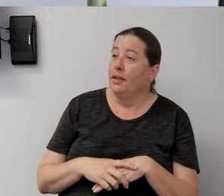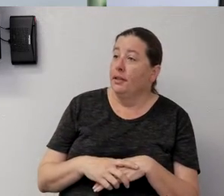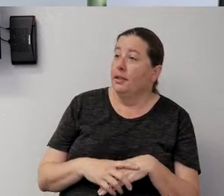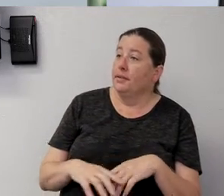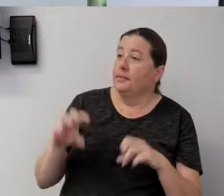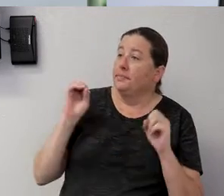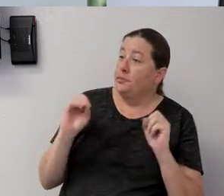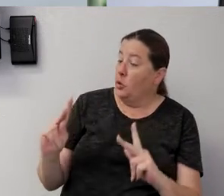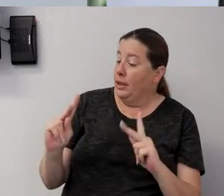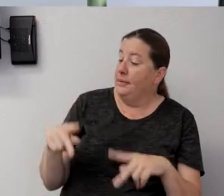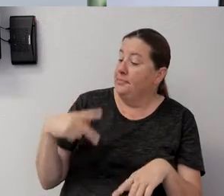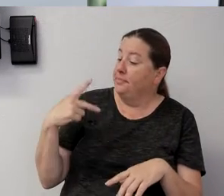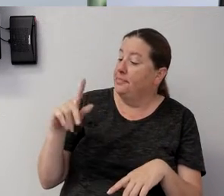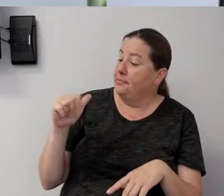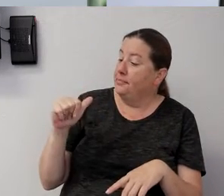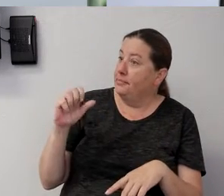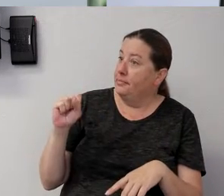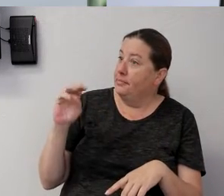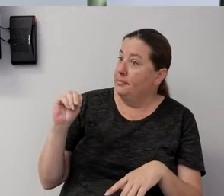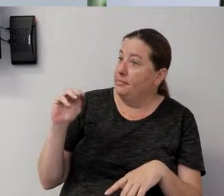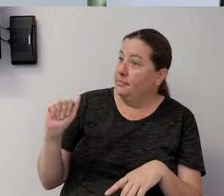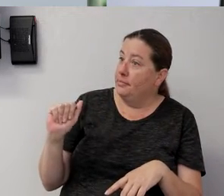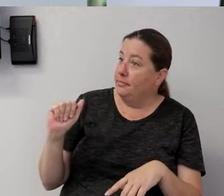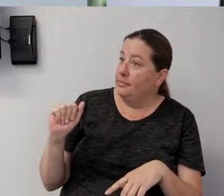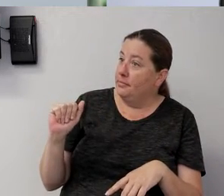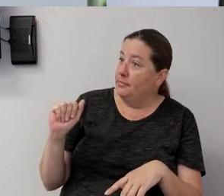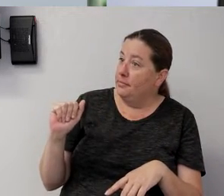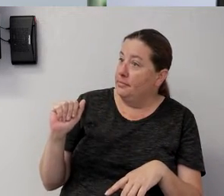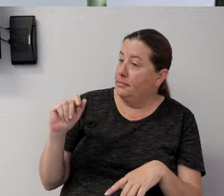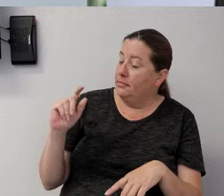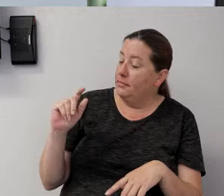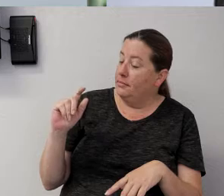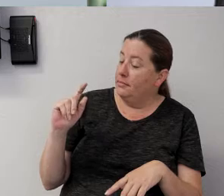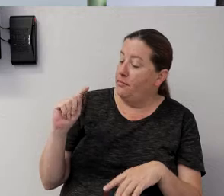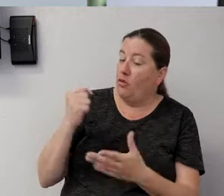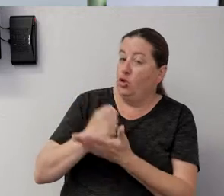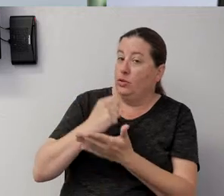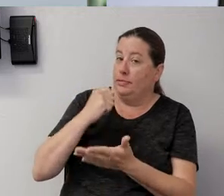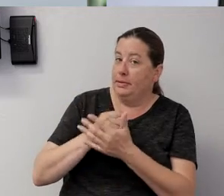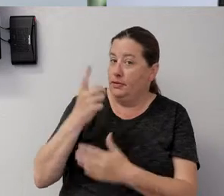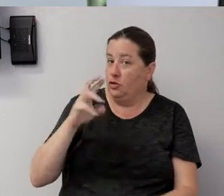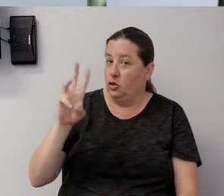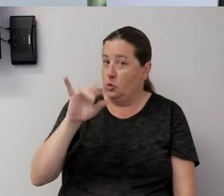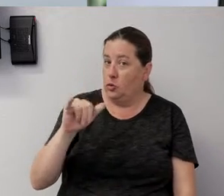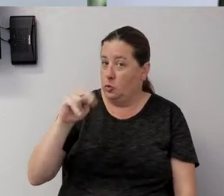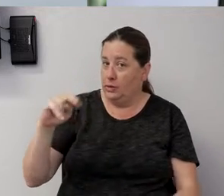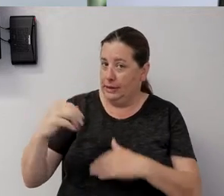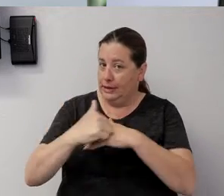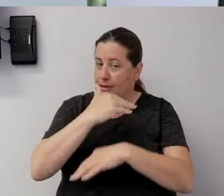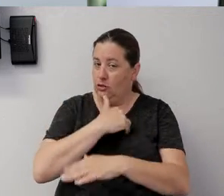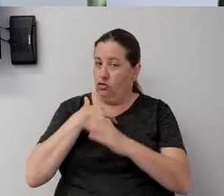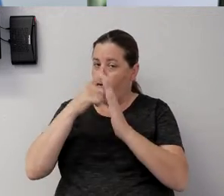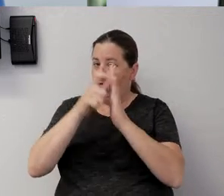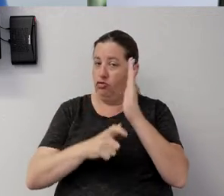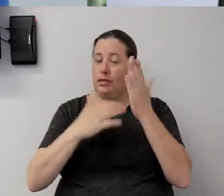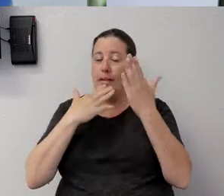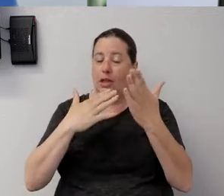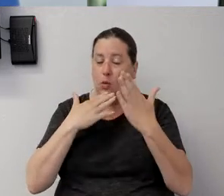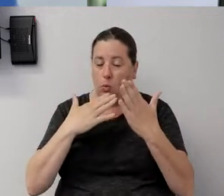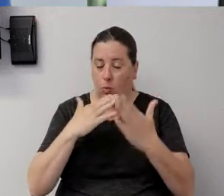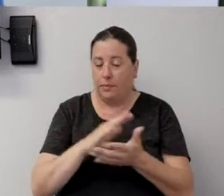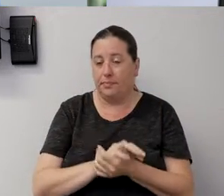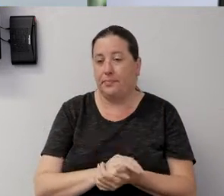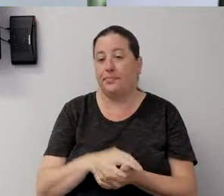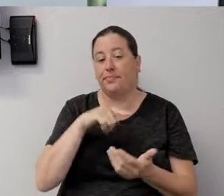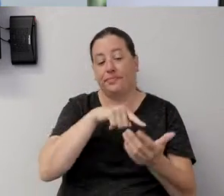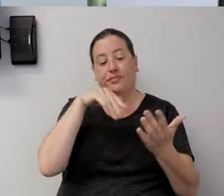Okay, plasma treatment. Dr. Wynn sent us an article. Thank you, Dr. Wynn. We really appreciate that. But it's